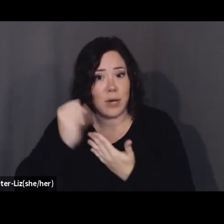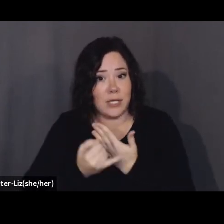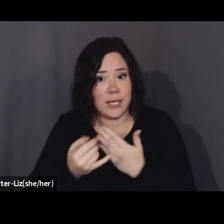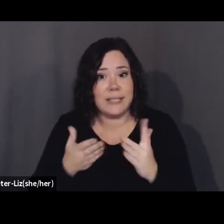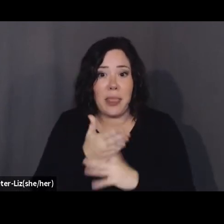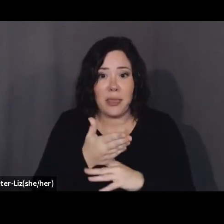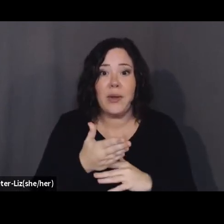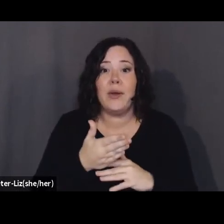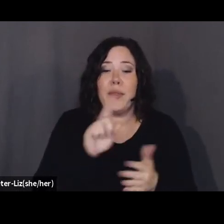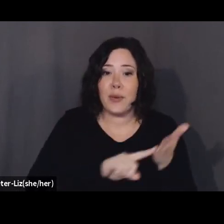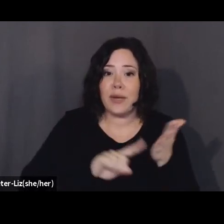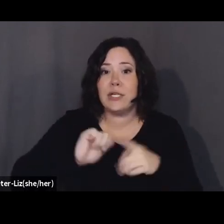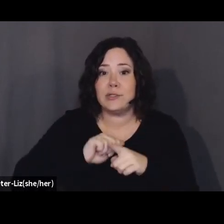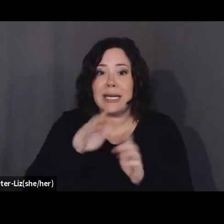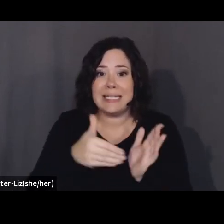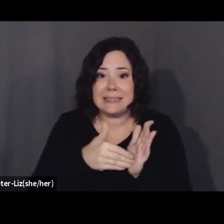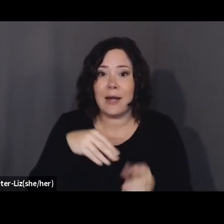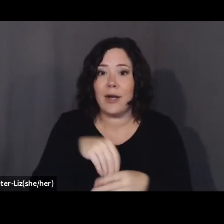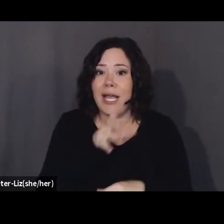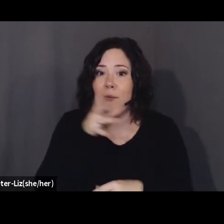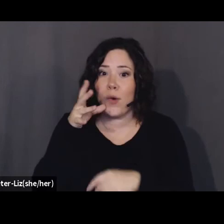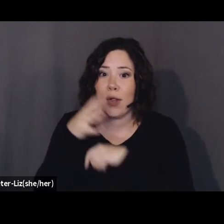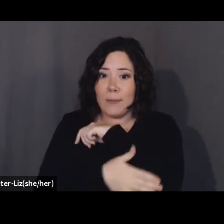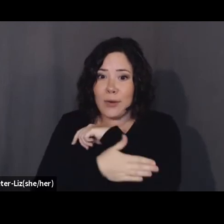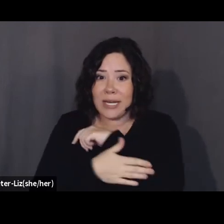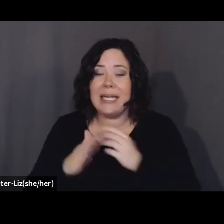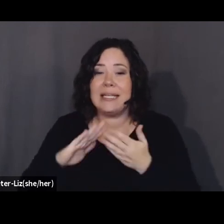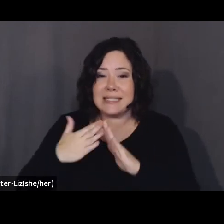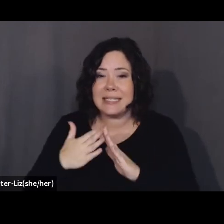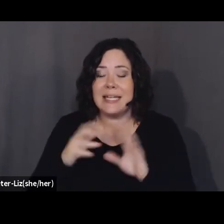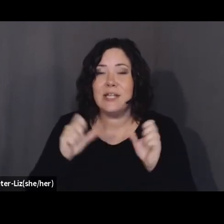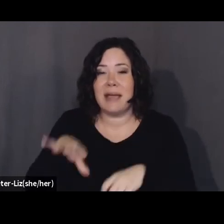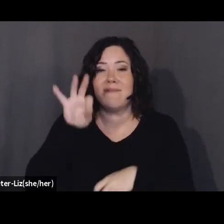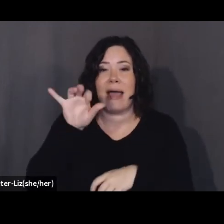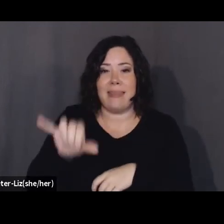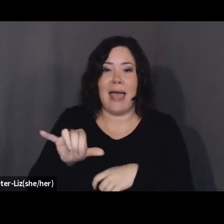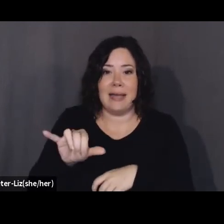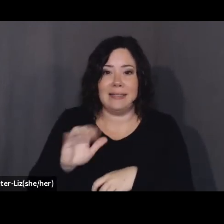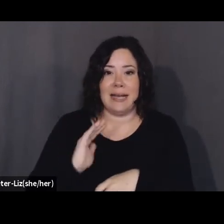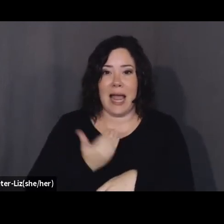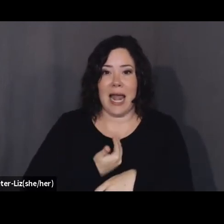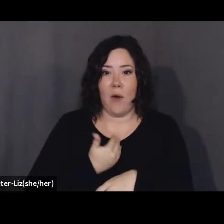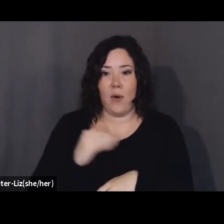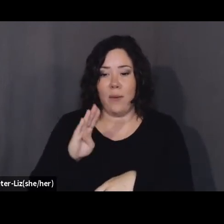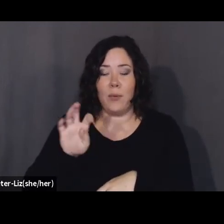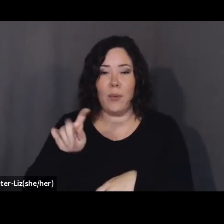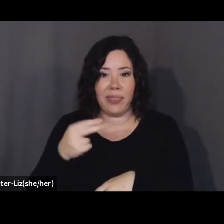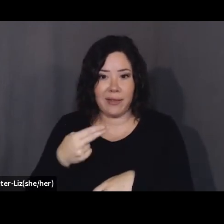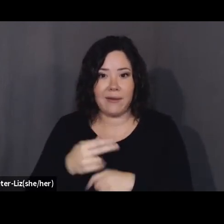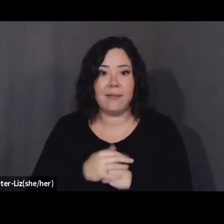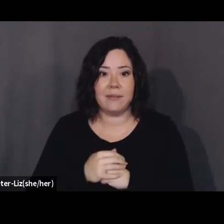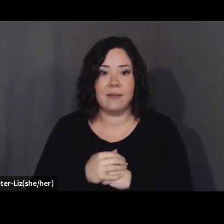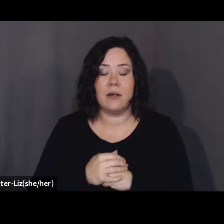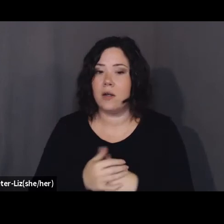in rural communities, and you can find those on our vendor booths. We try to be really collaborative in all of